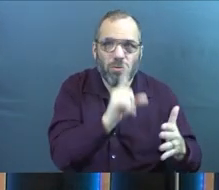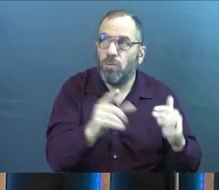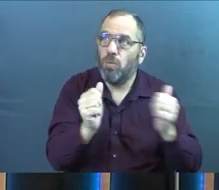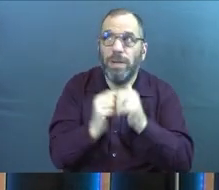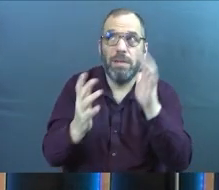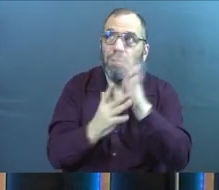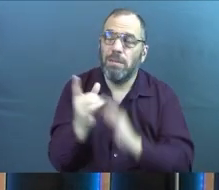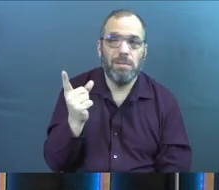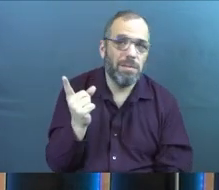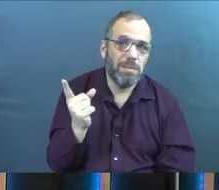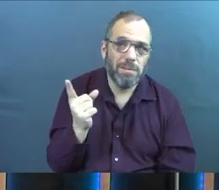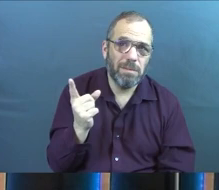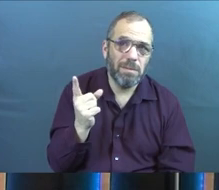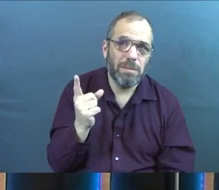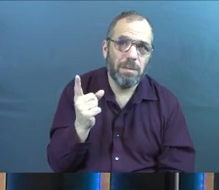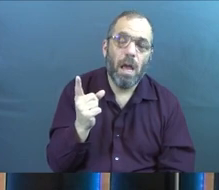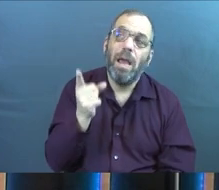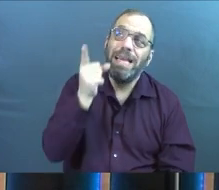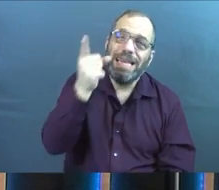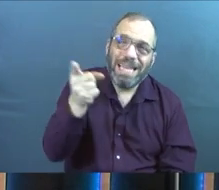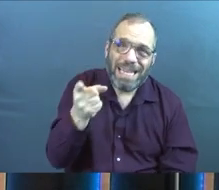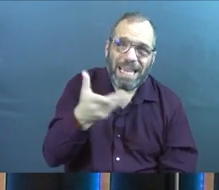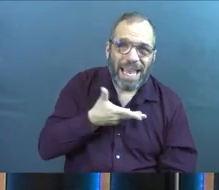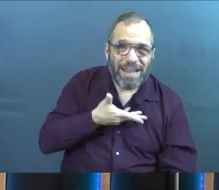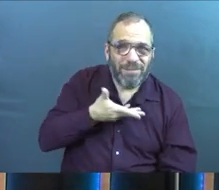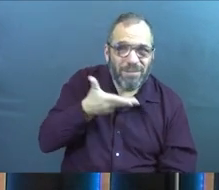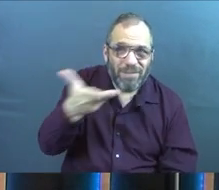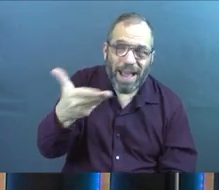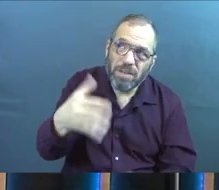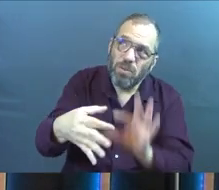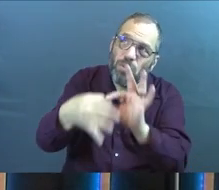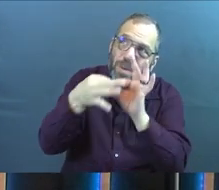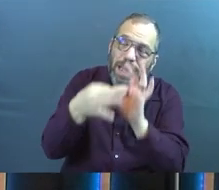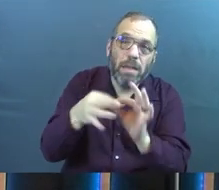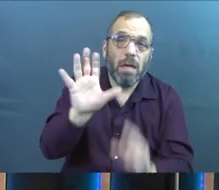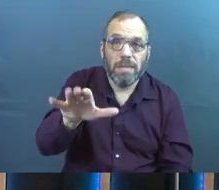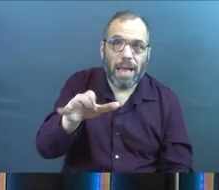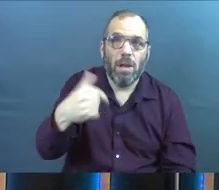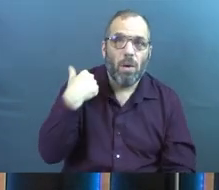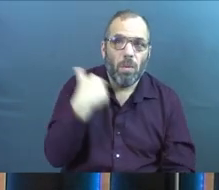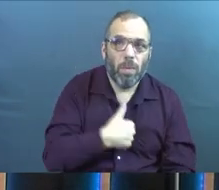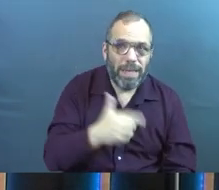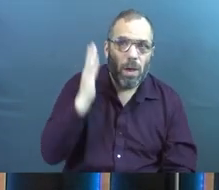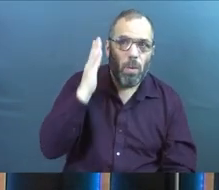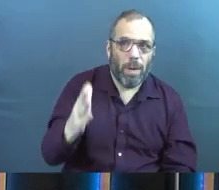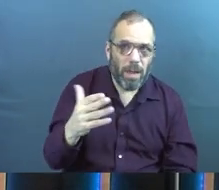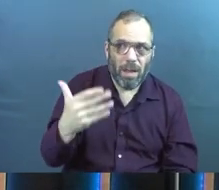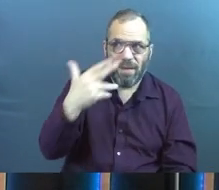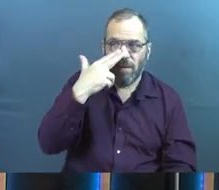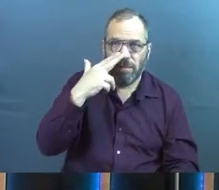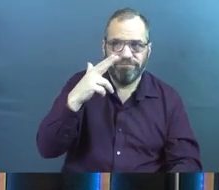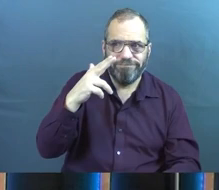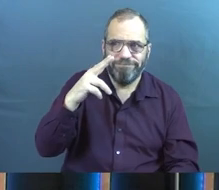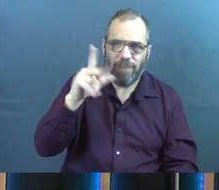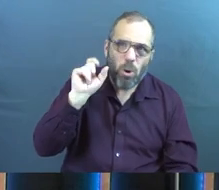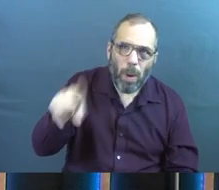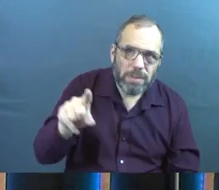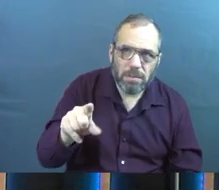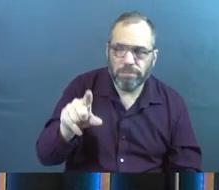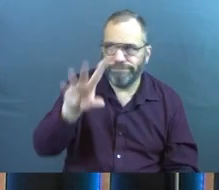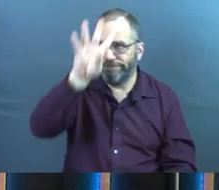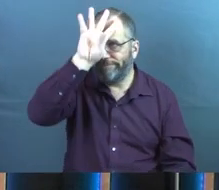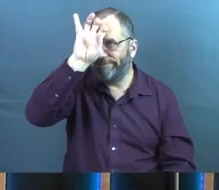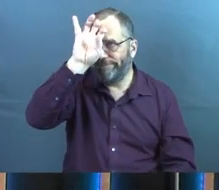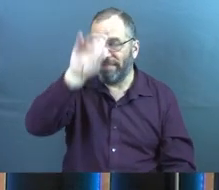with Jesus. Jesus invites us into this journey, this relationship with him where we will, church, we will have a lot of question marks, and a lot of those question